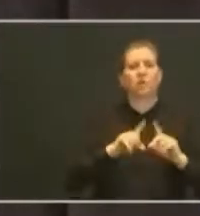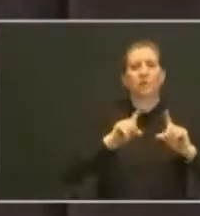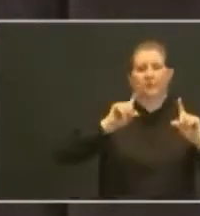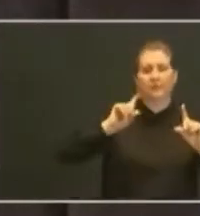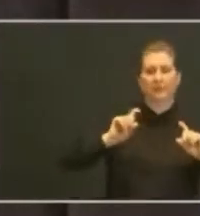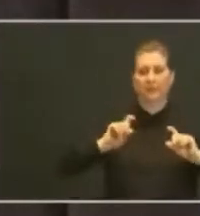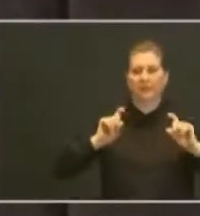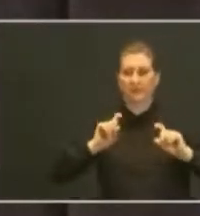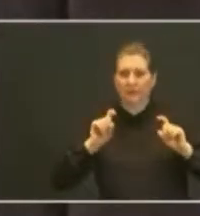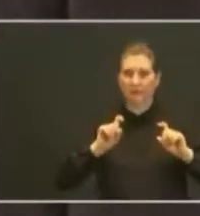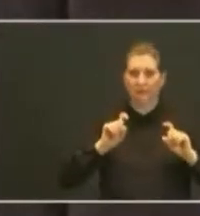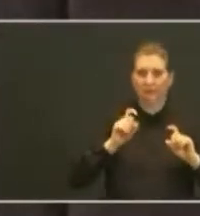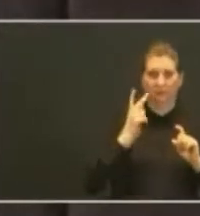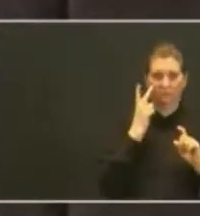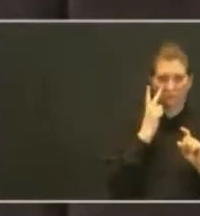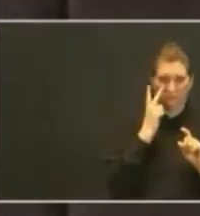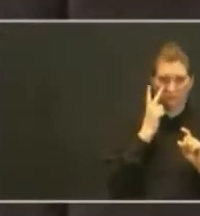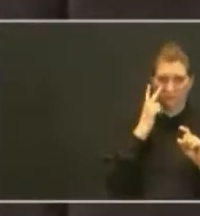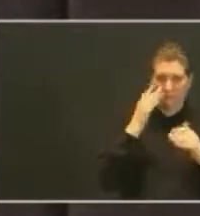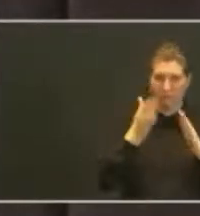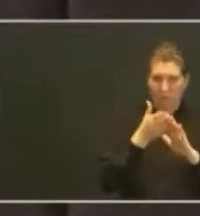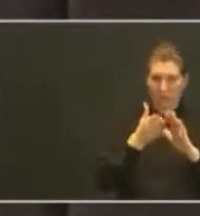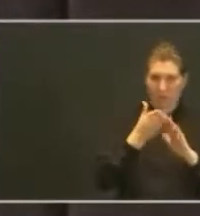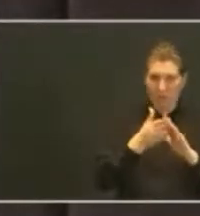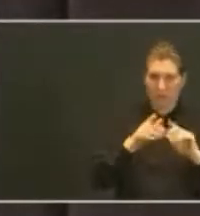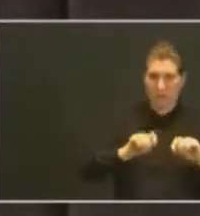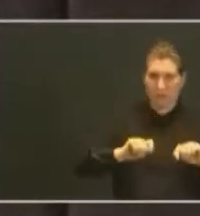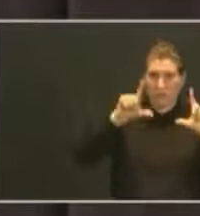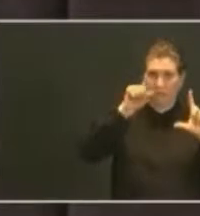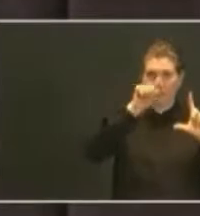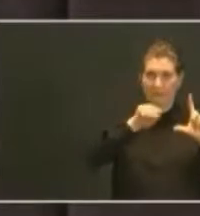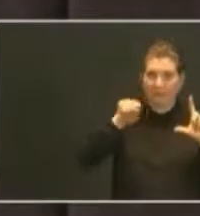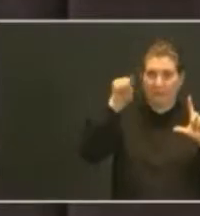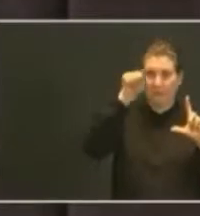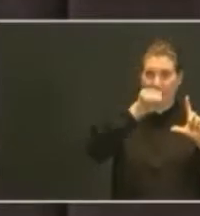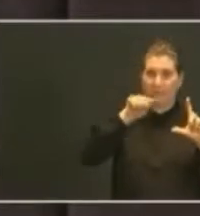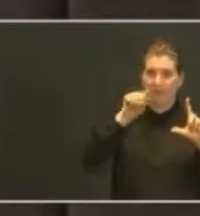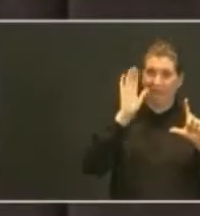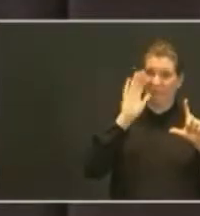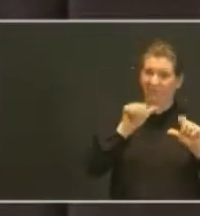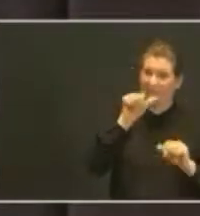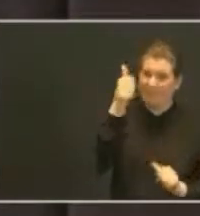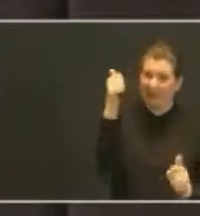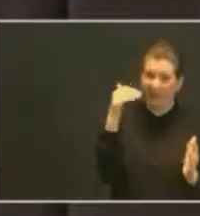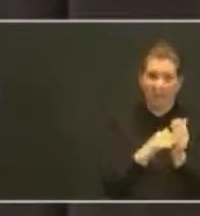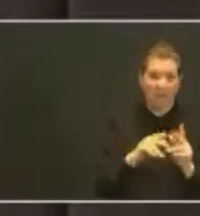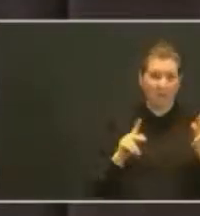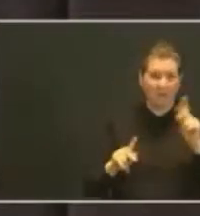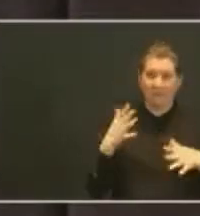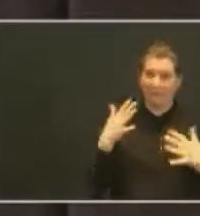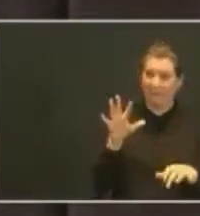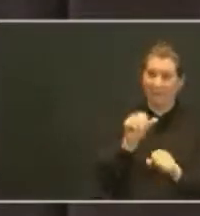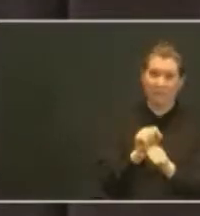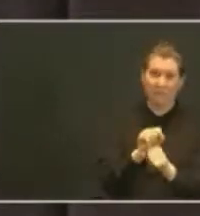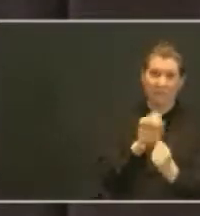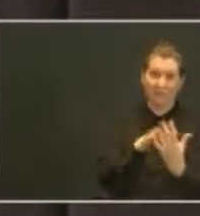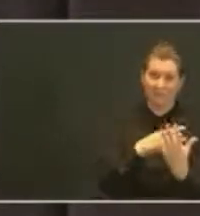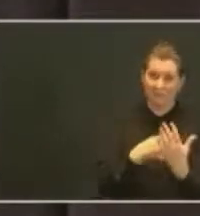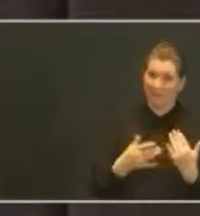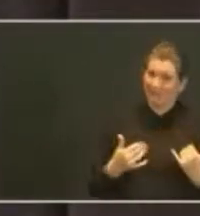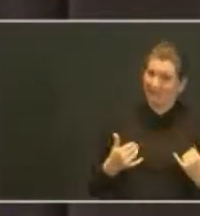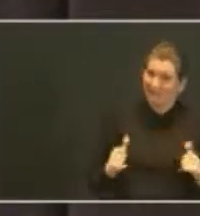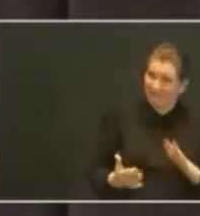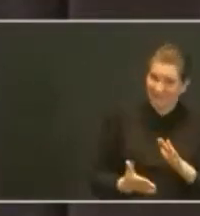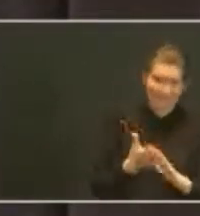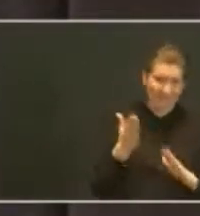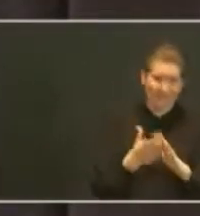reassure, because we've had over 10,000 already sign up and we're doing well. So we are